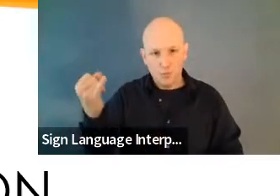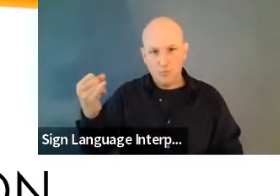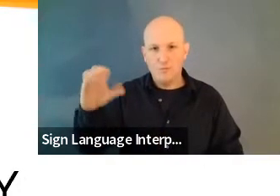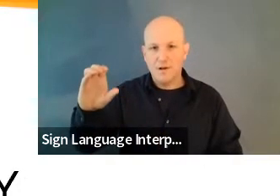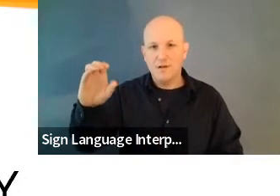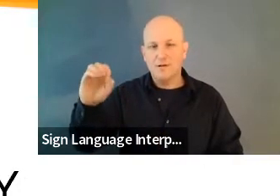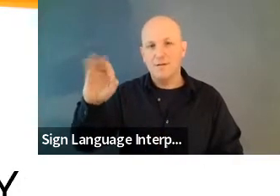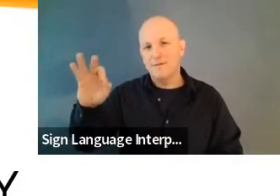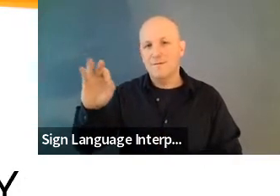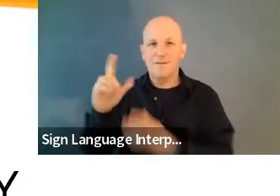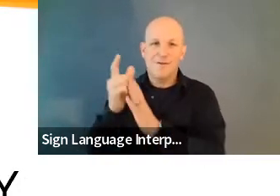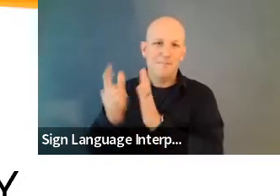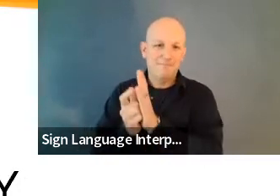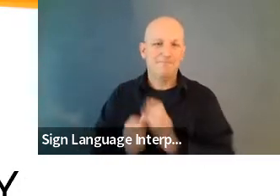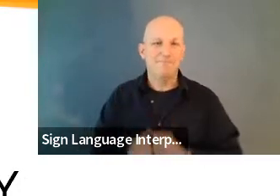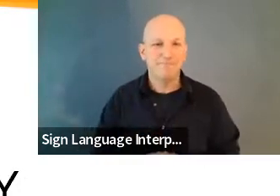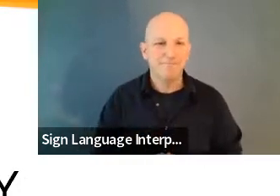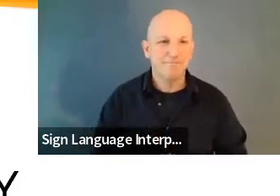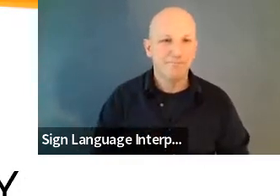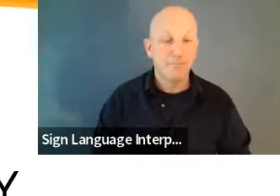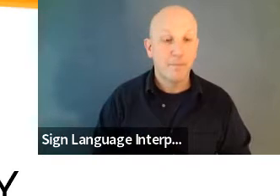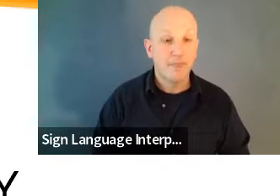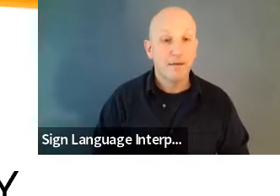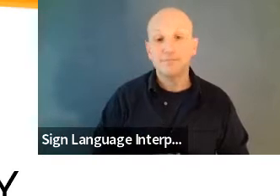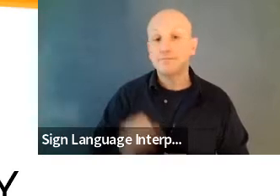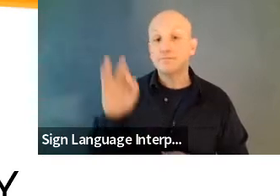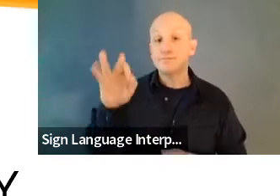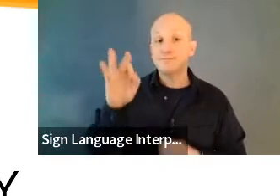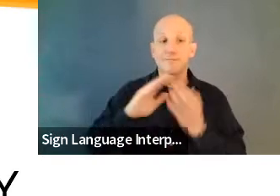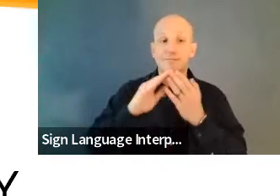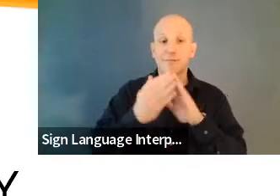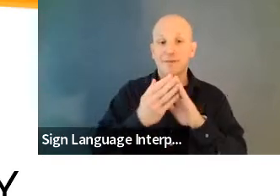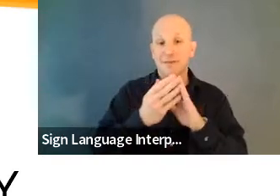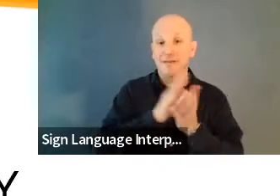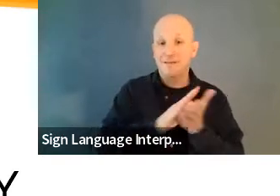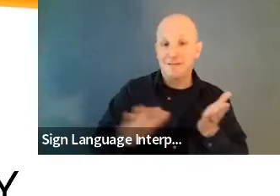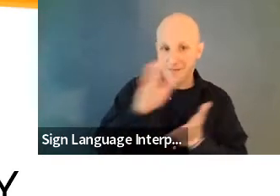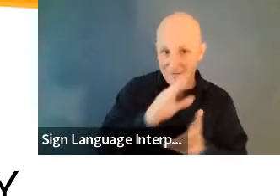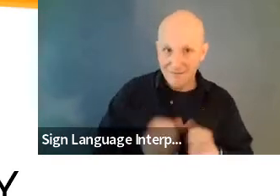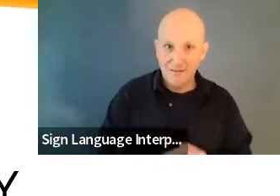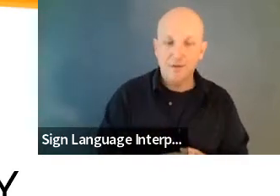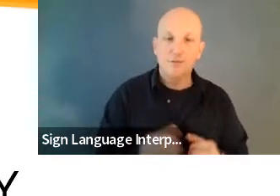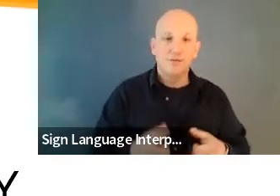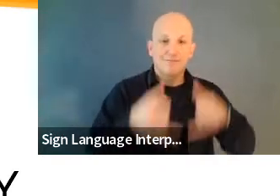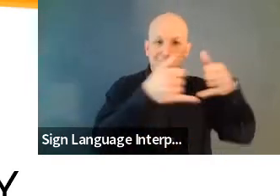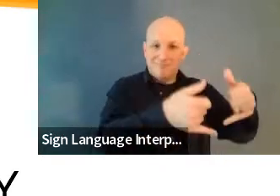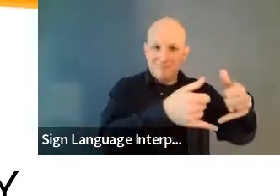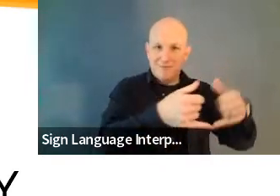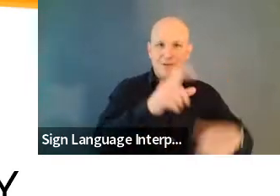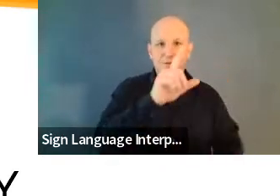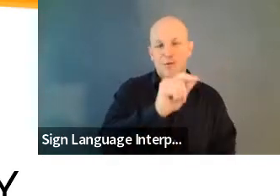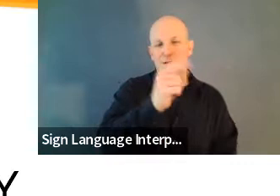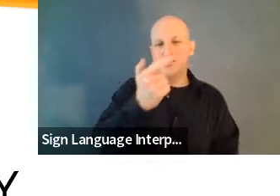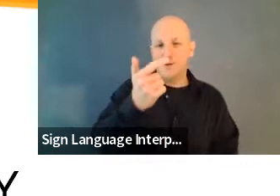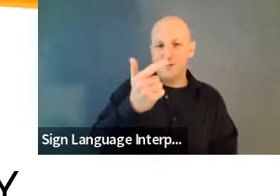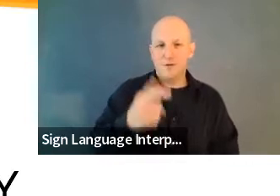Next slide, please. The Fresno City College was also awarded the 2021 State Bar